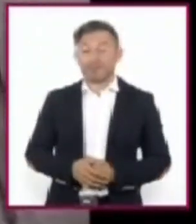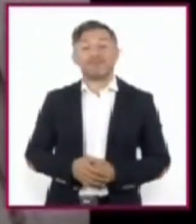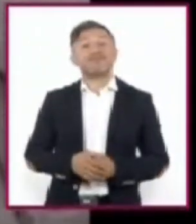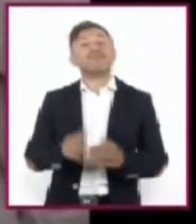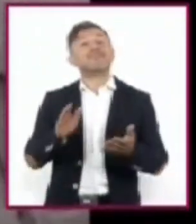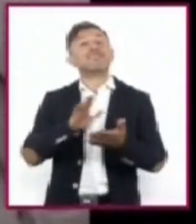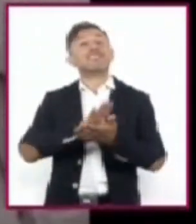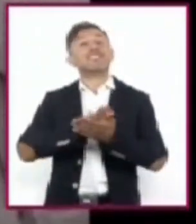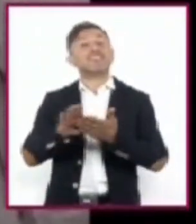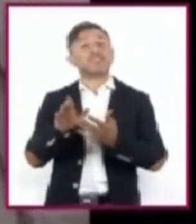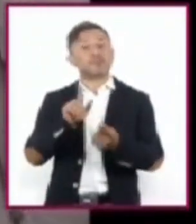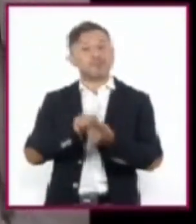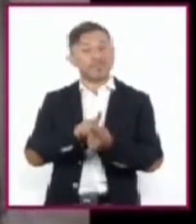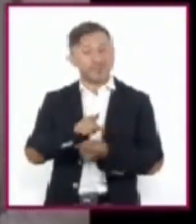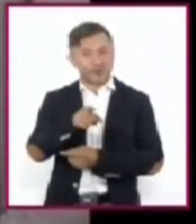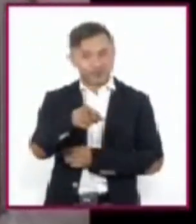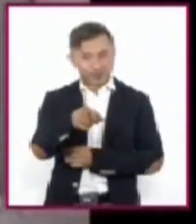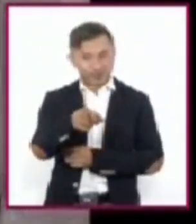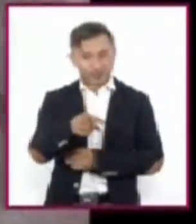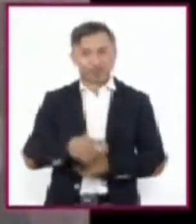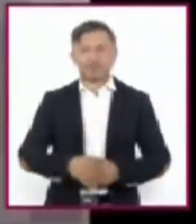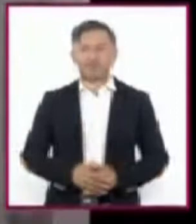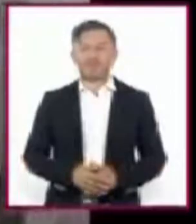Nice to meet you.